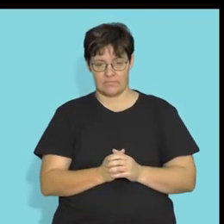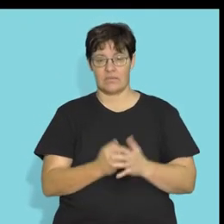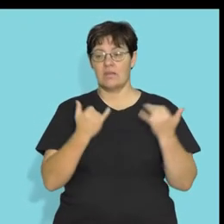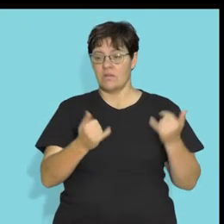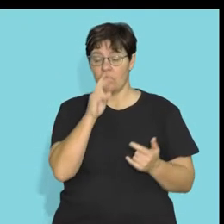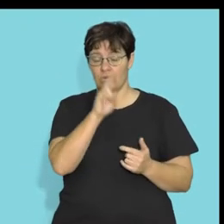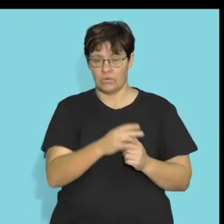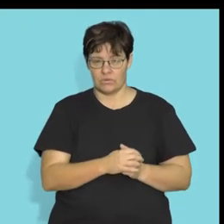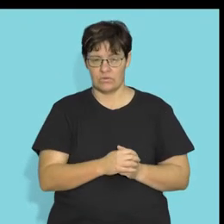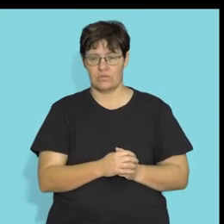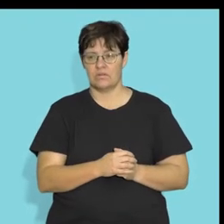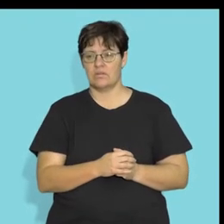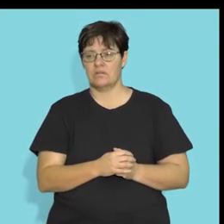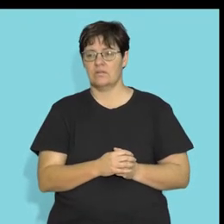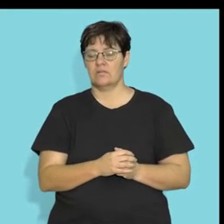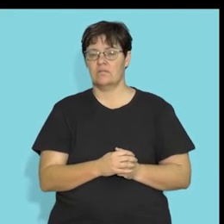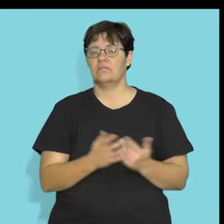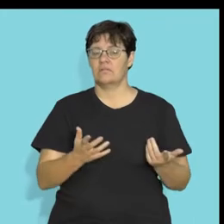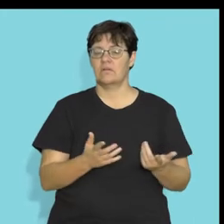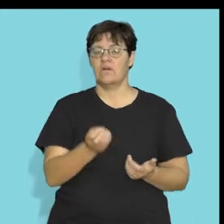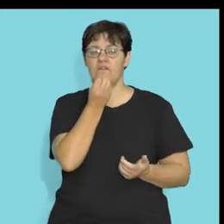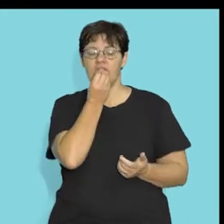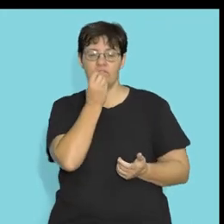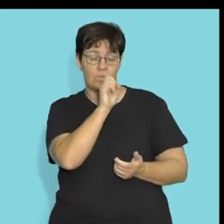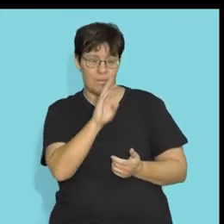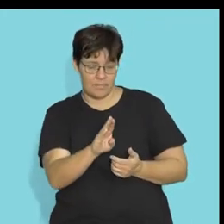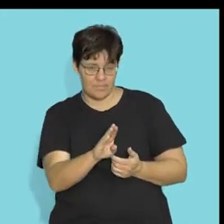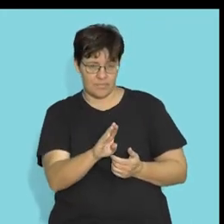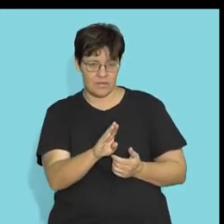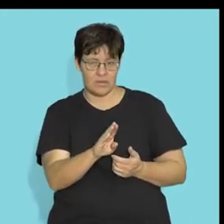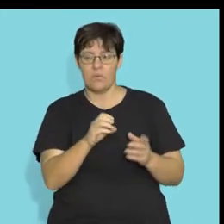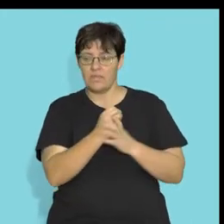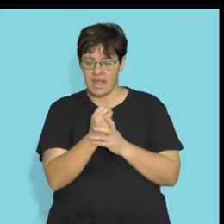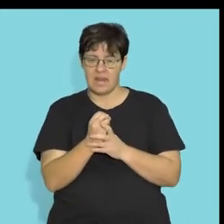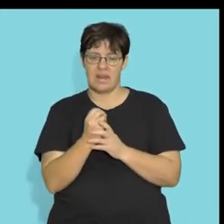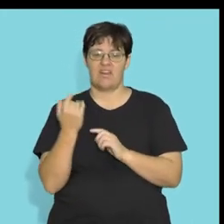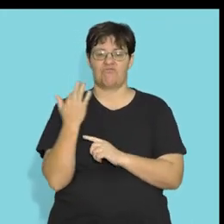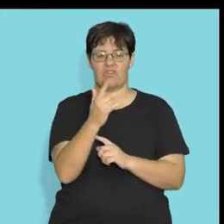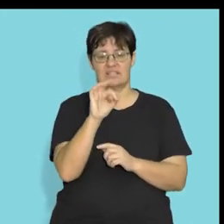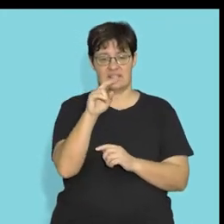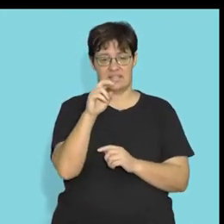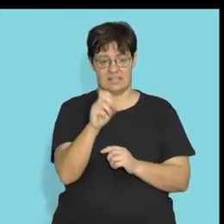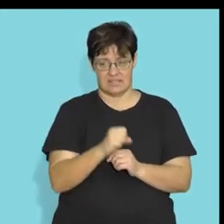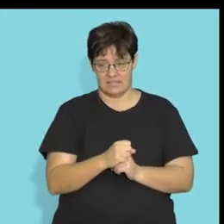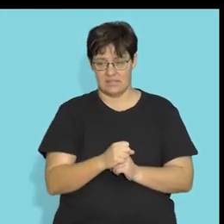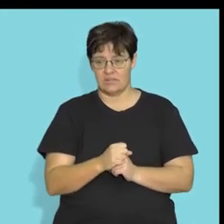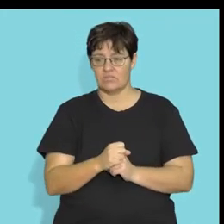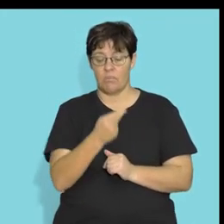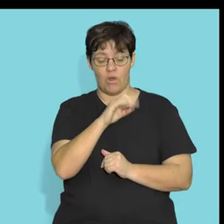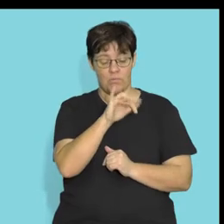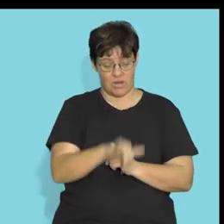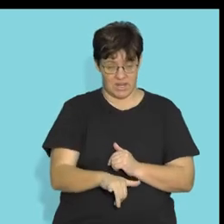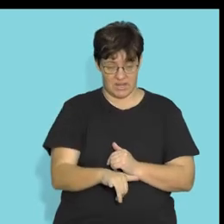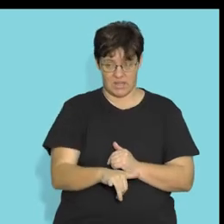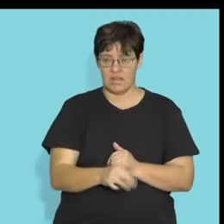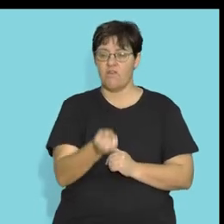So here, if you look at it, a classical example would be a food web in the grasslands. And here we're seeing the primary producers